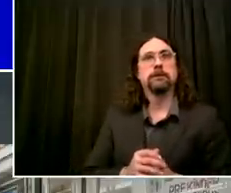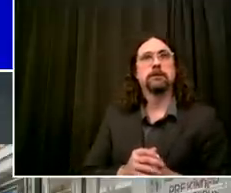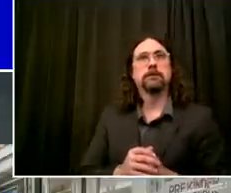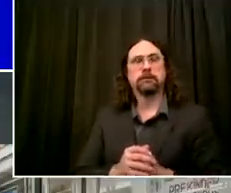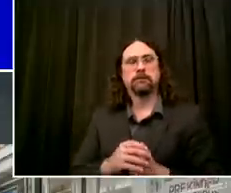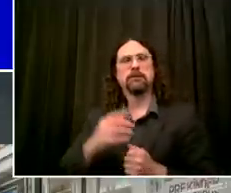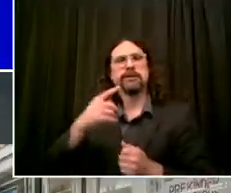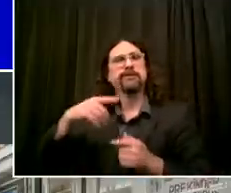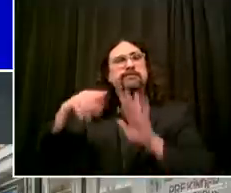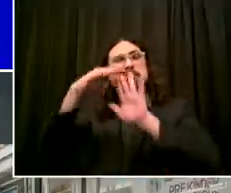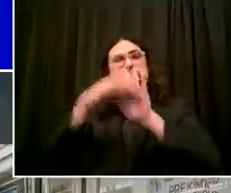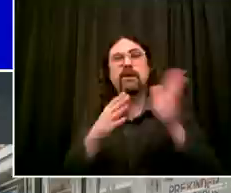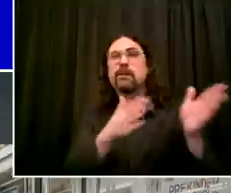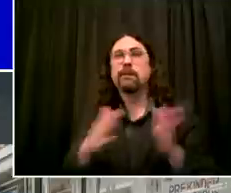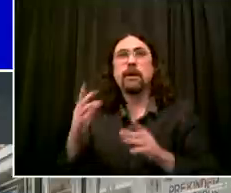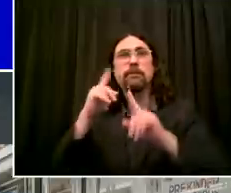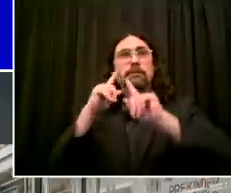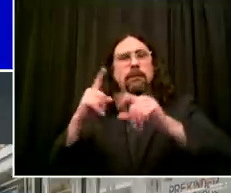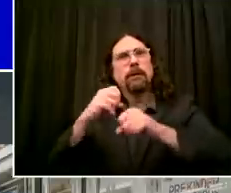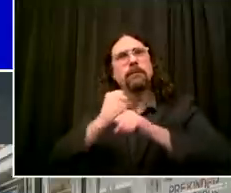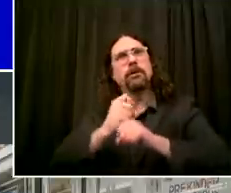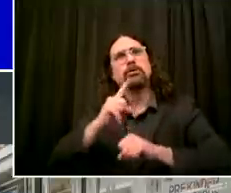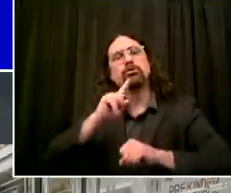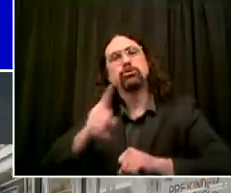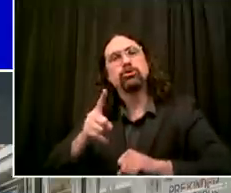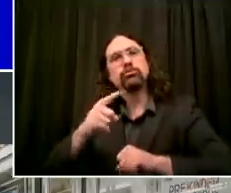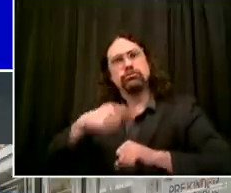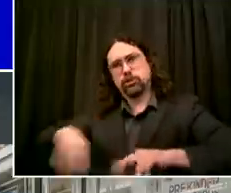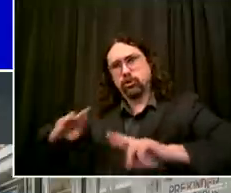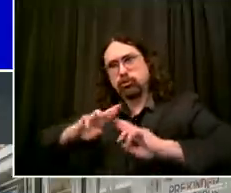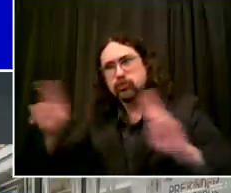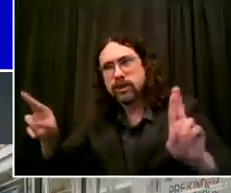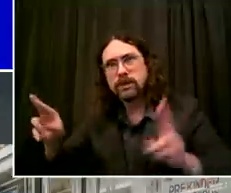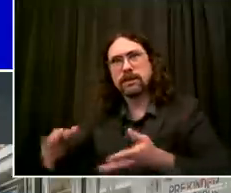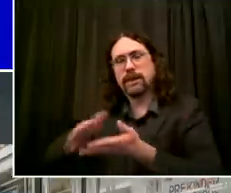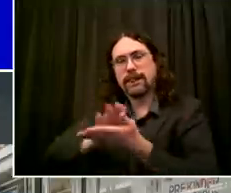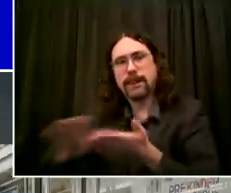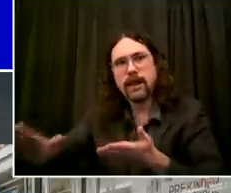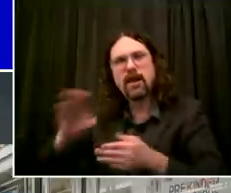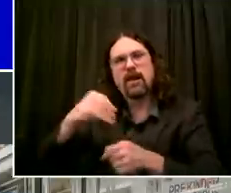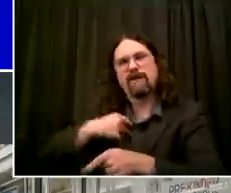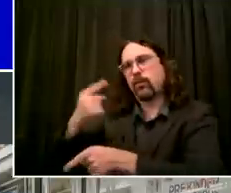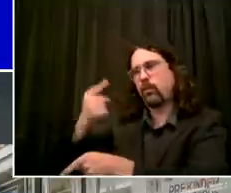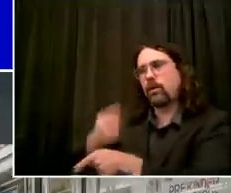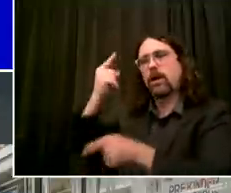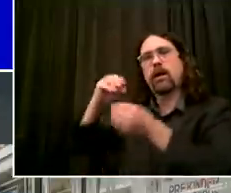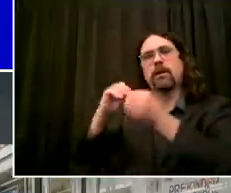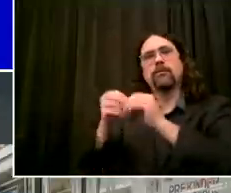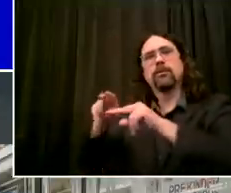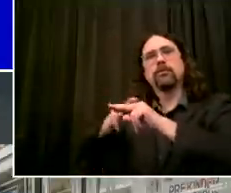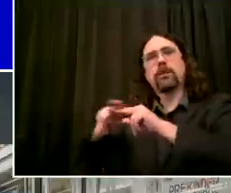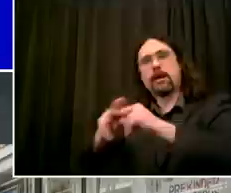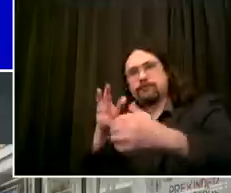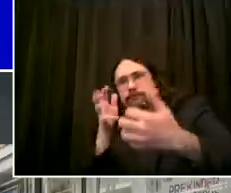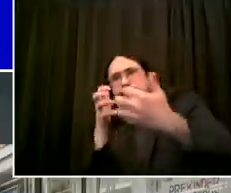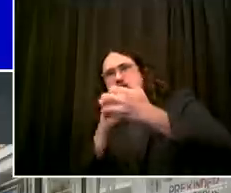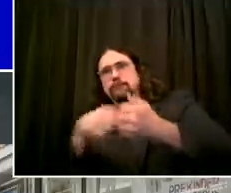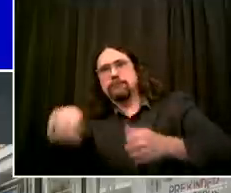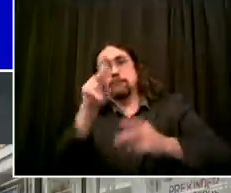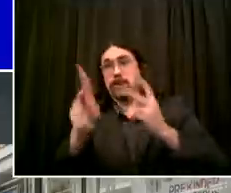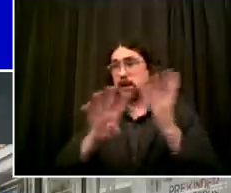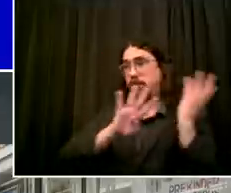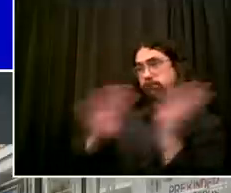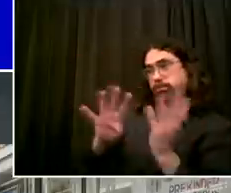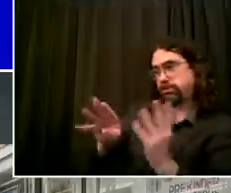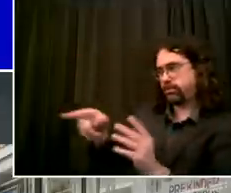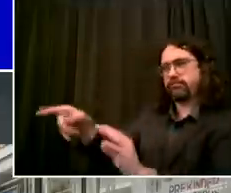would be during normal times, because that's going to mean enough opportunity to get around, but also that when you get on a subway or bus, much greater